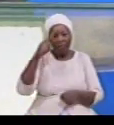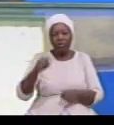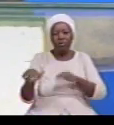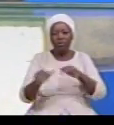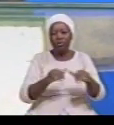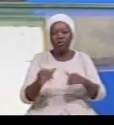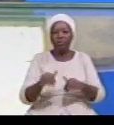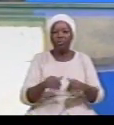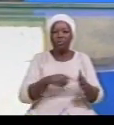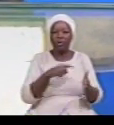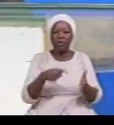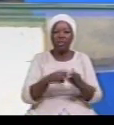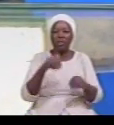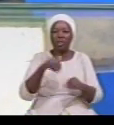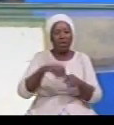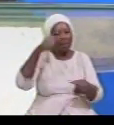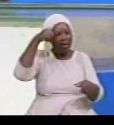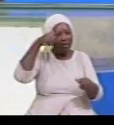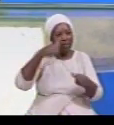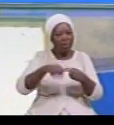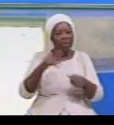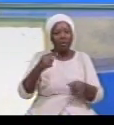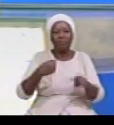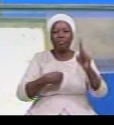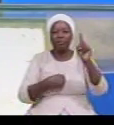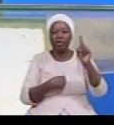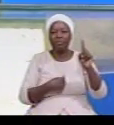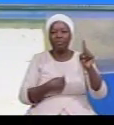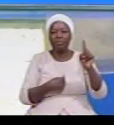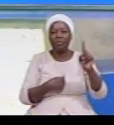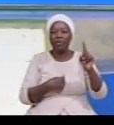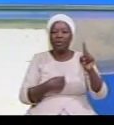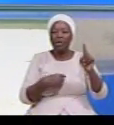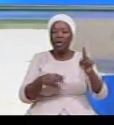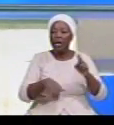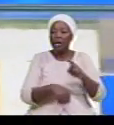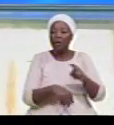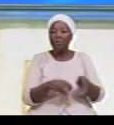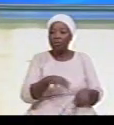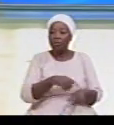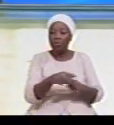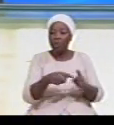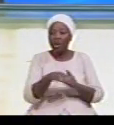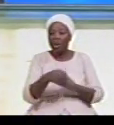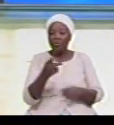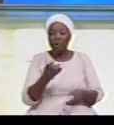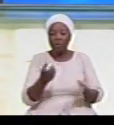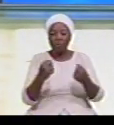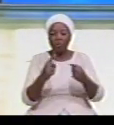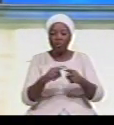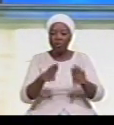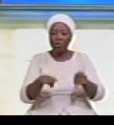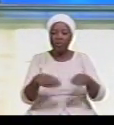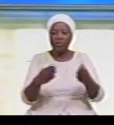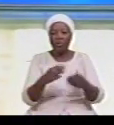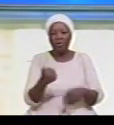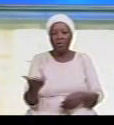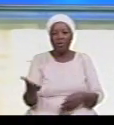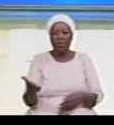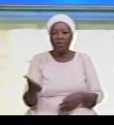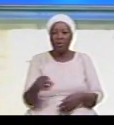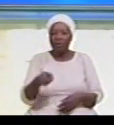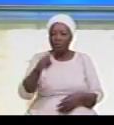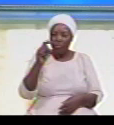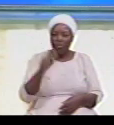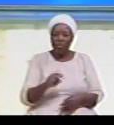in remembrance of me.'" When anybody comes to deliver anything to you, you must